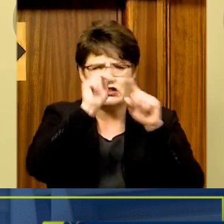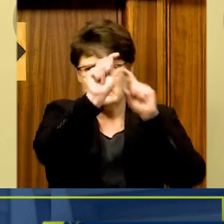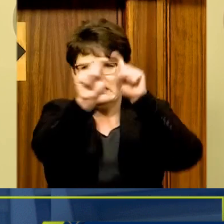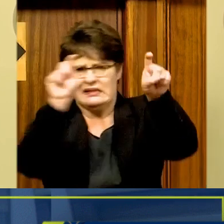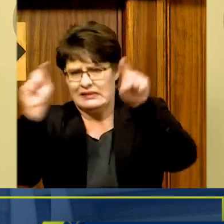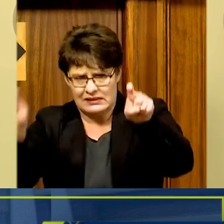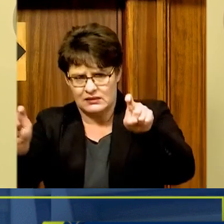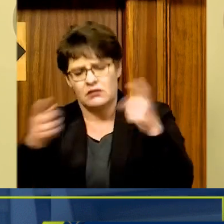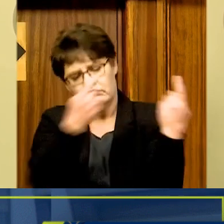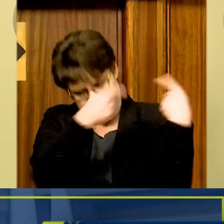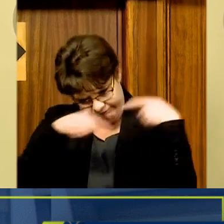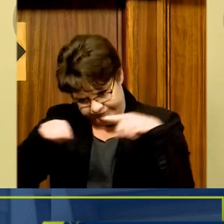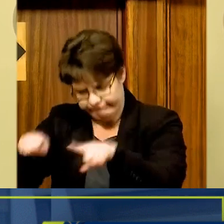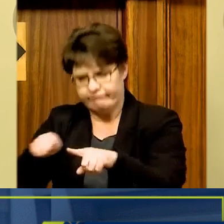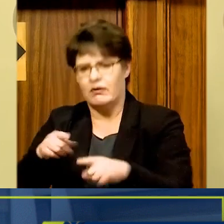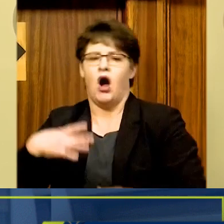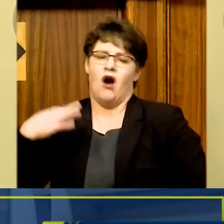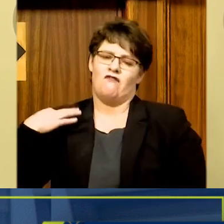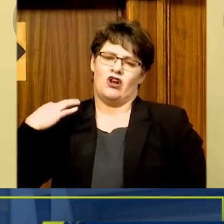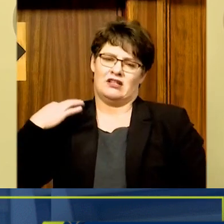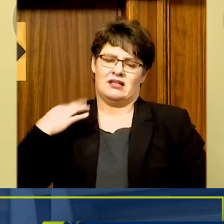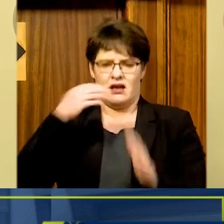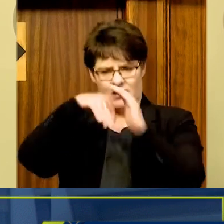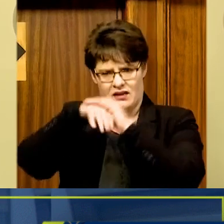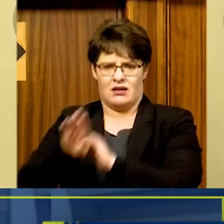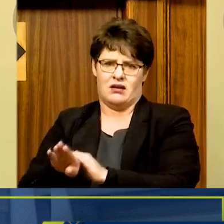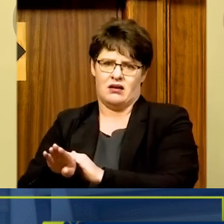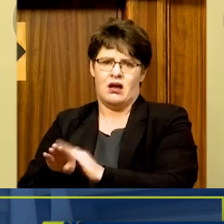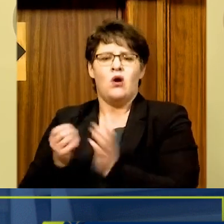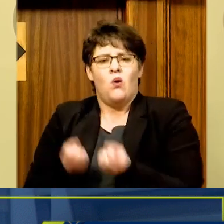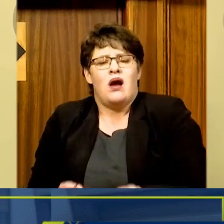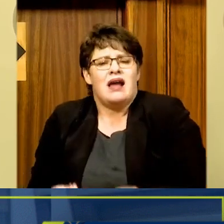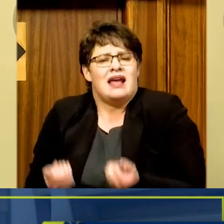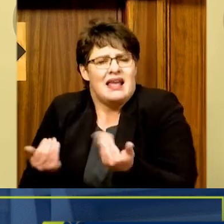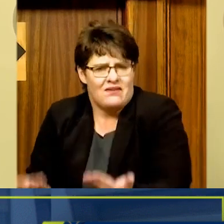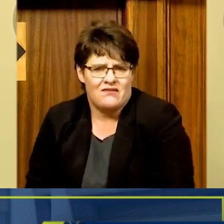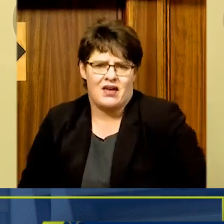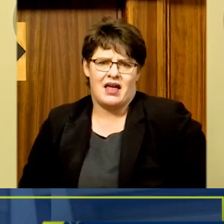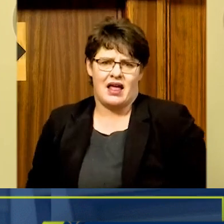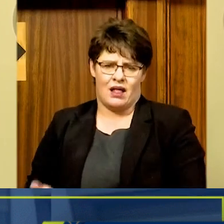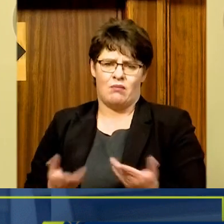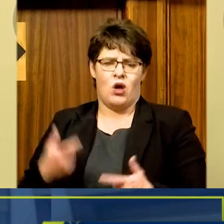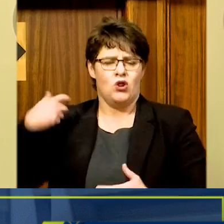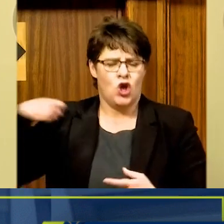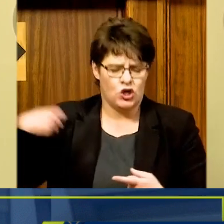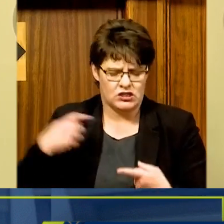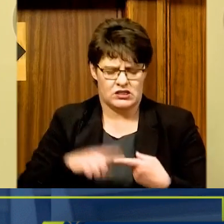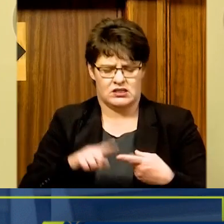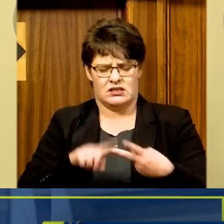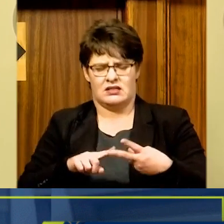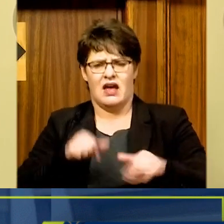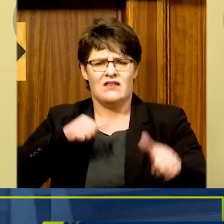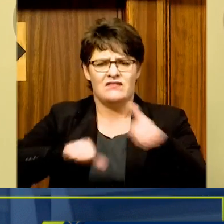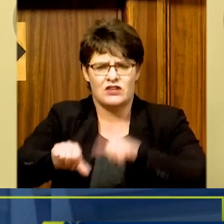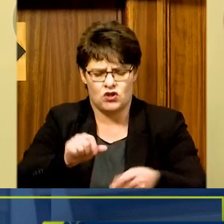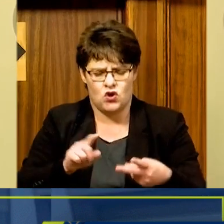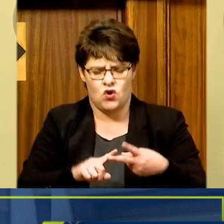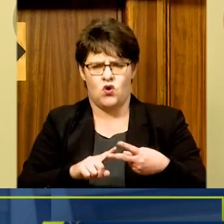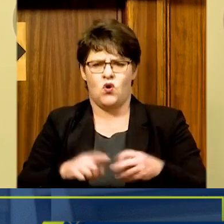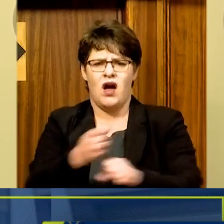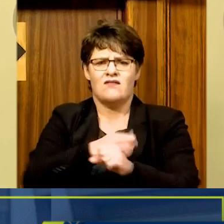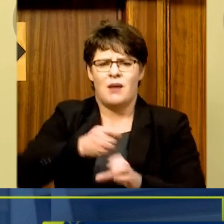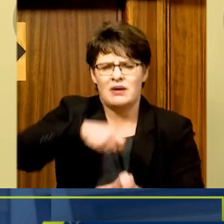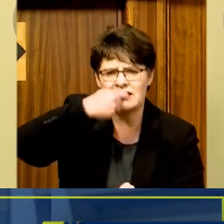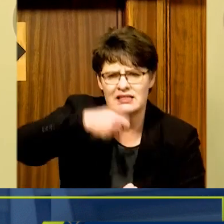to deploy volunteers to provide medical, nursing, physiotherapy, pharmacy, and